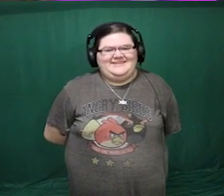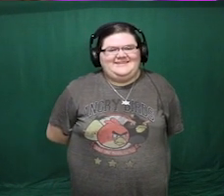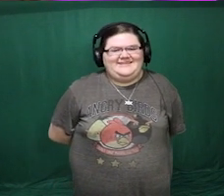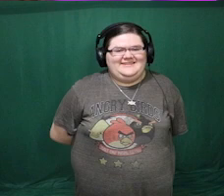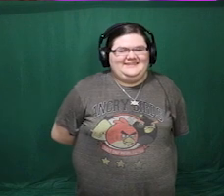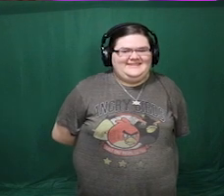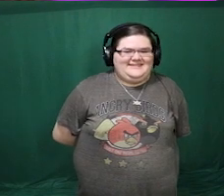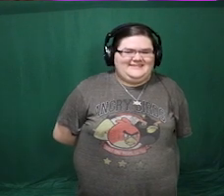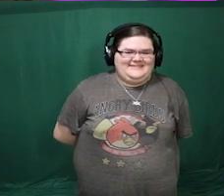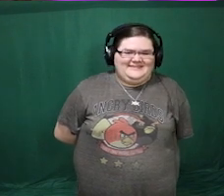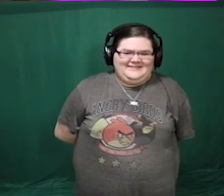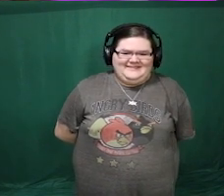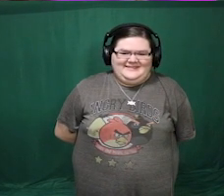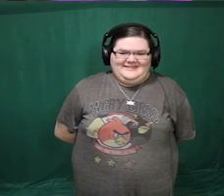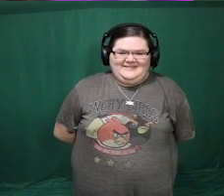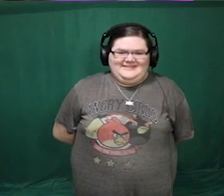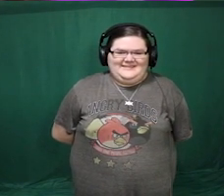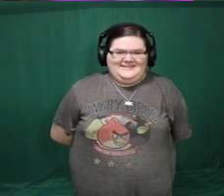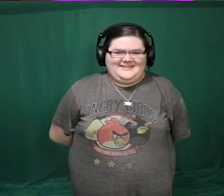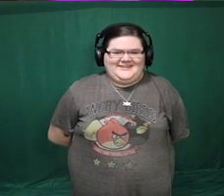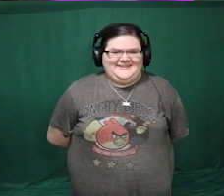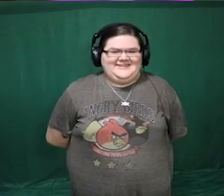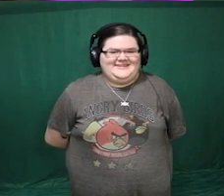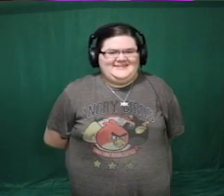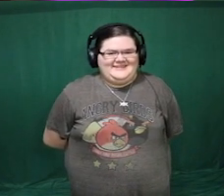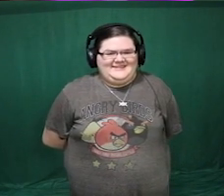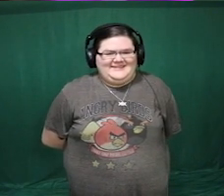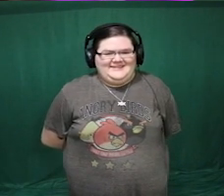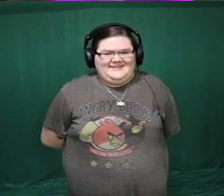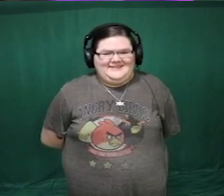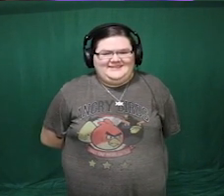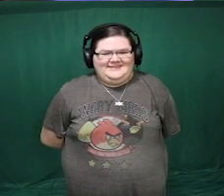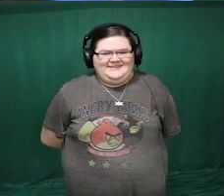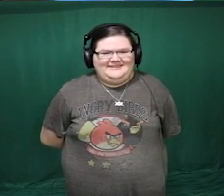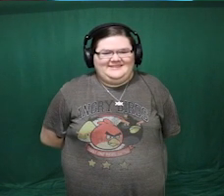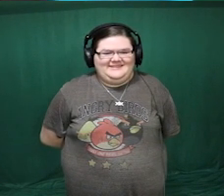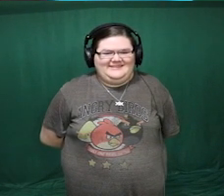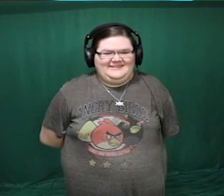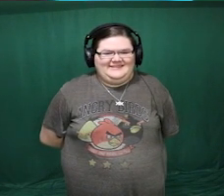Hey, yo, have fun, mate. Have I'm fun. I'm going to get... Yeah. Yes. Mate, you fucked it. Toby, you did this.